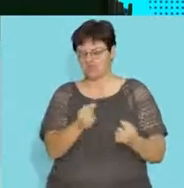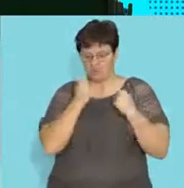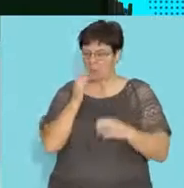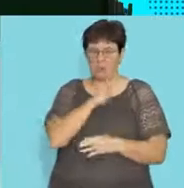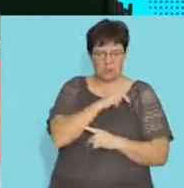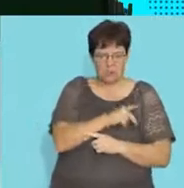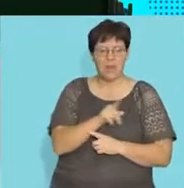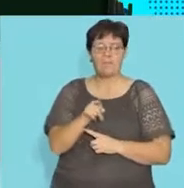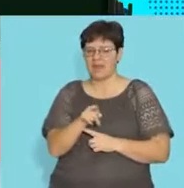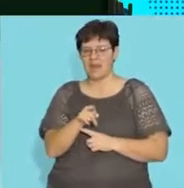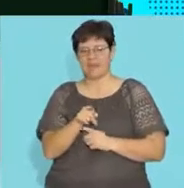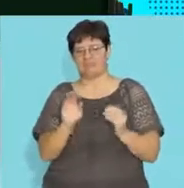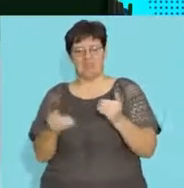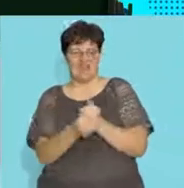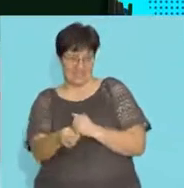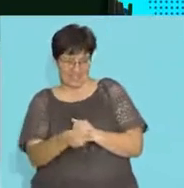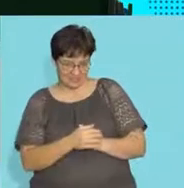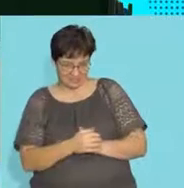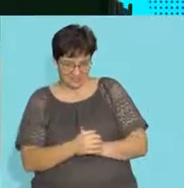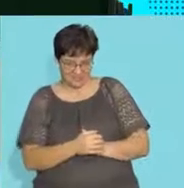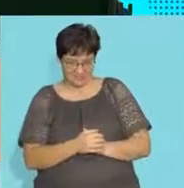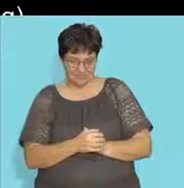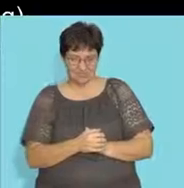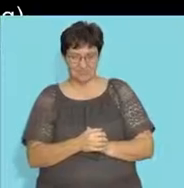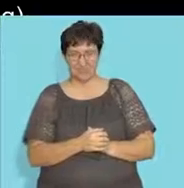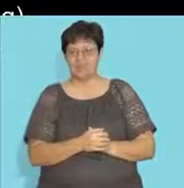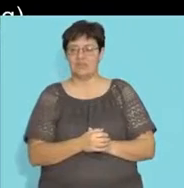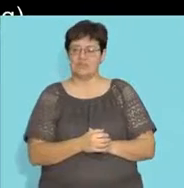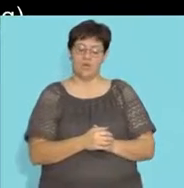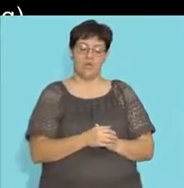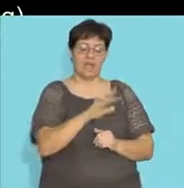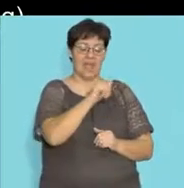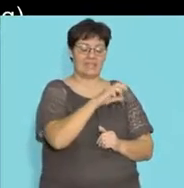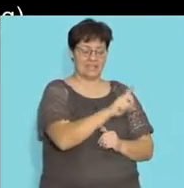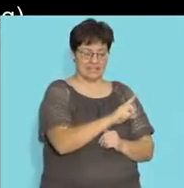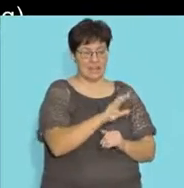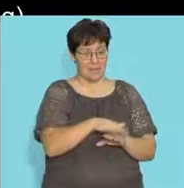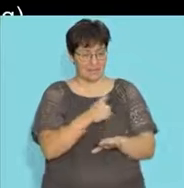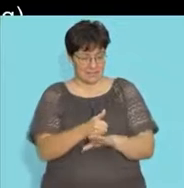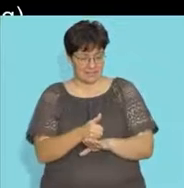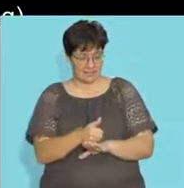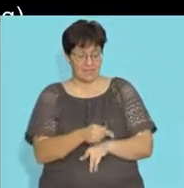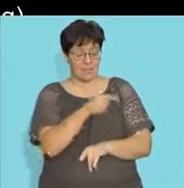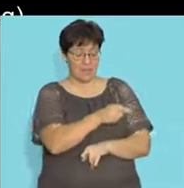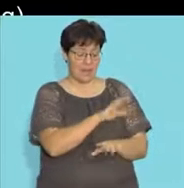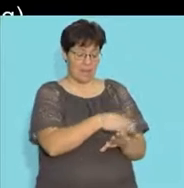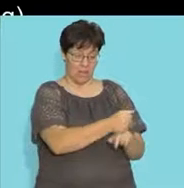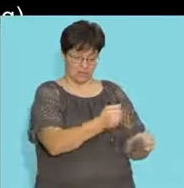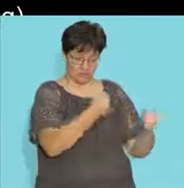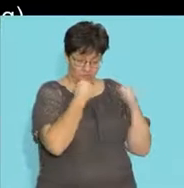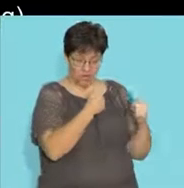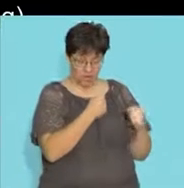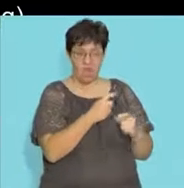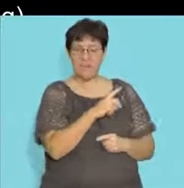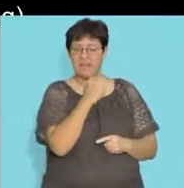trait will then be underlying. So coming back to acids and bases here, if it's a strong